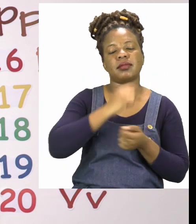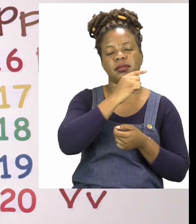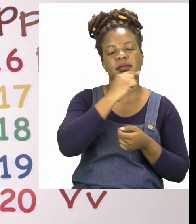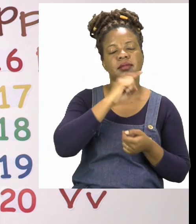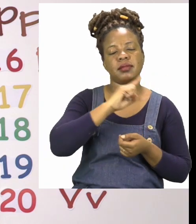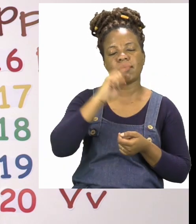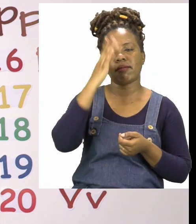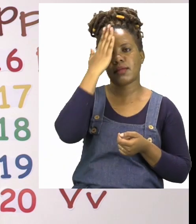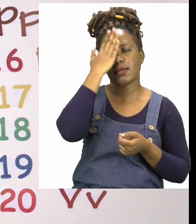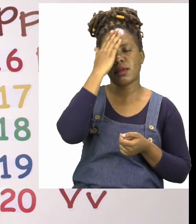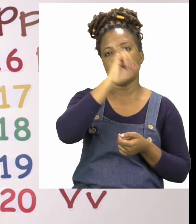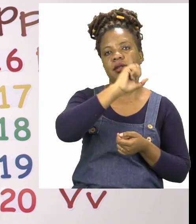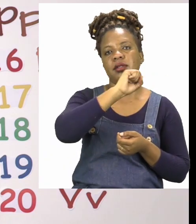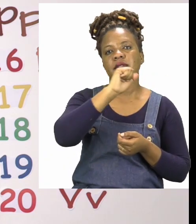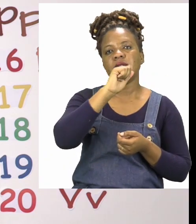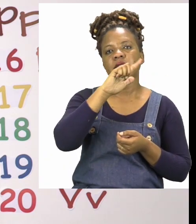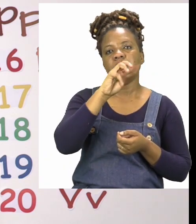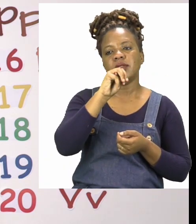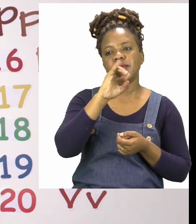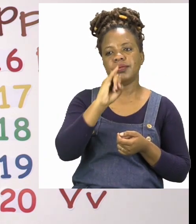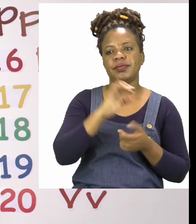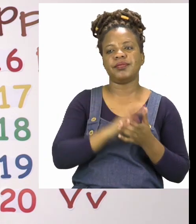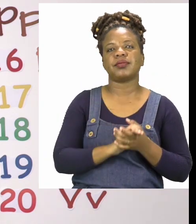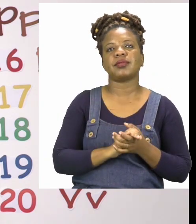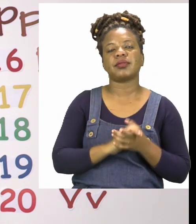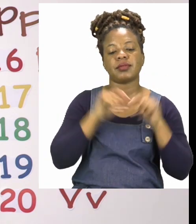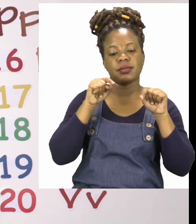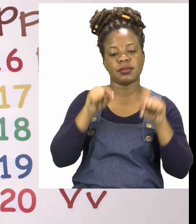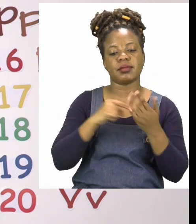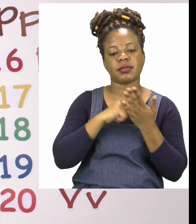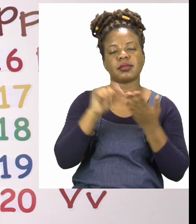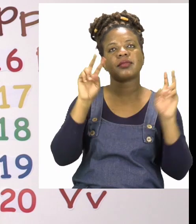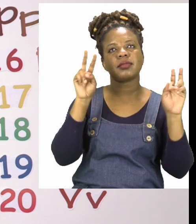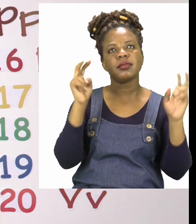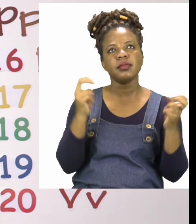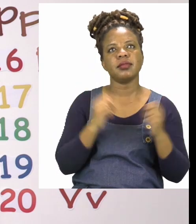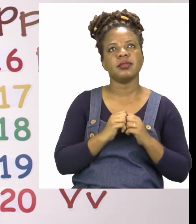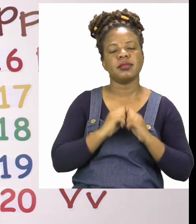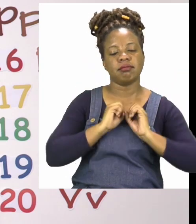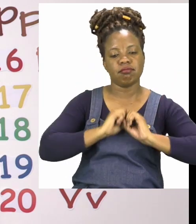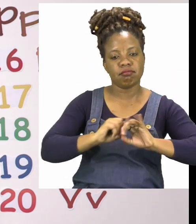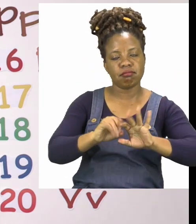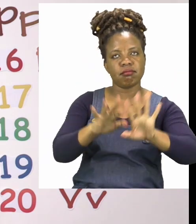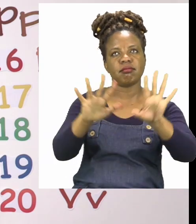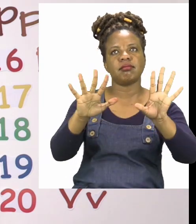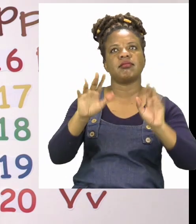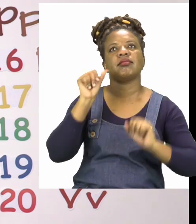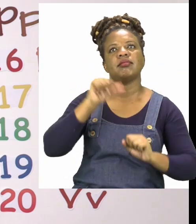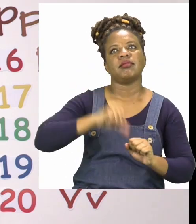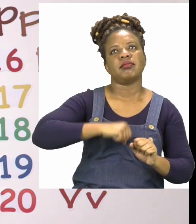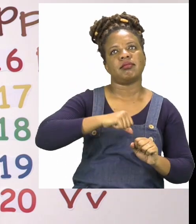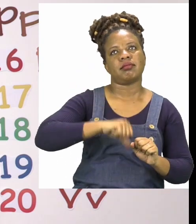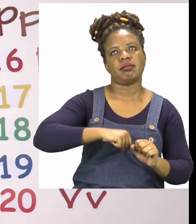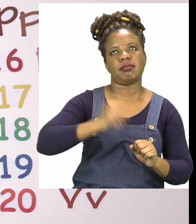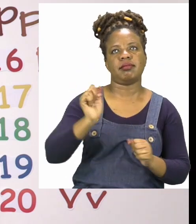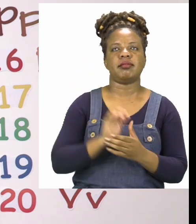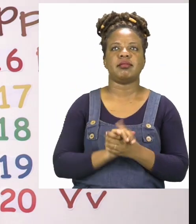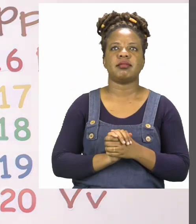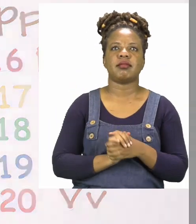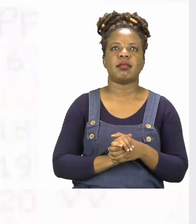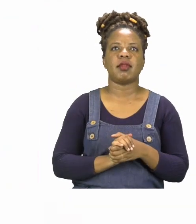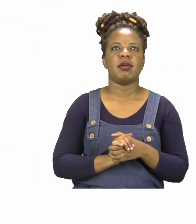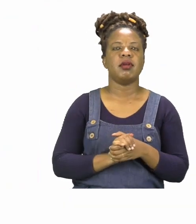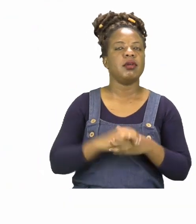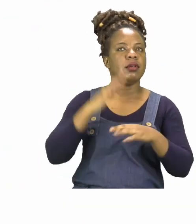for joining me today. Our theme this week is infectious diseases.